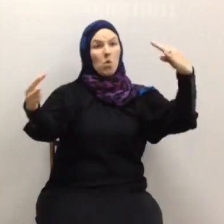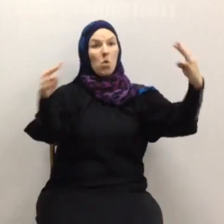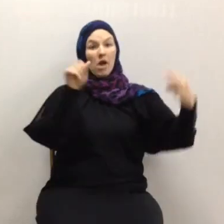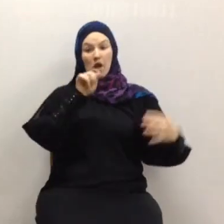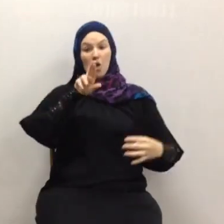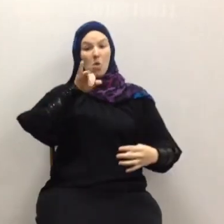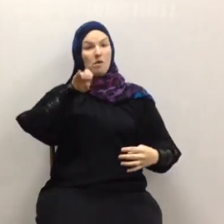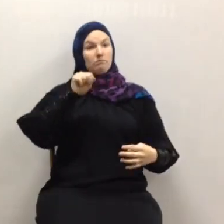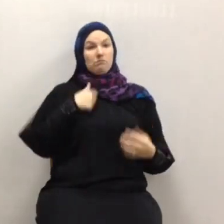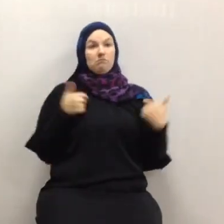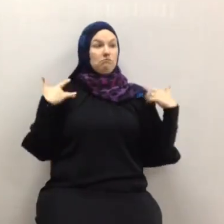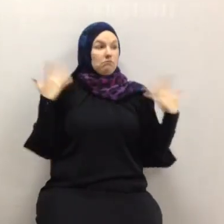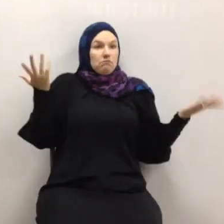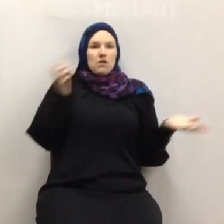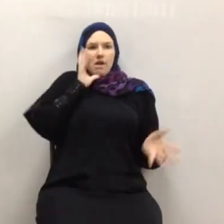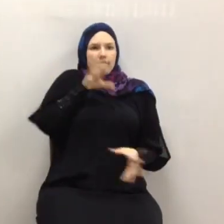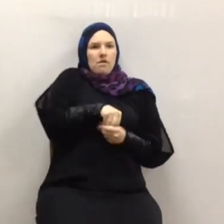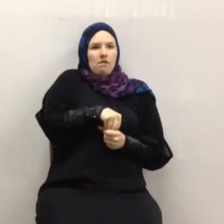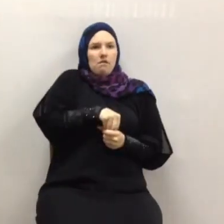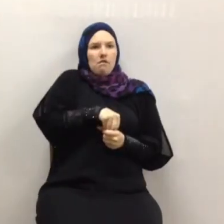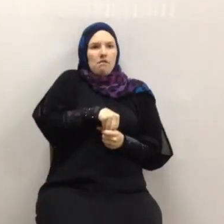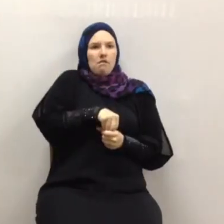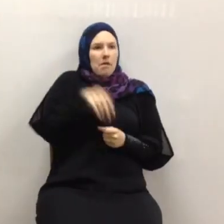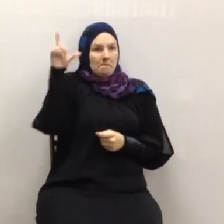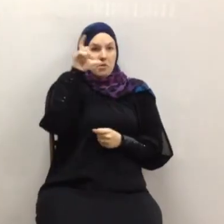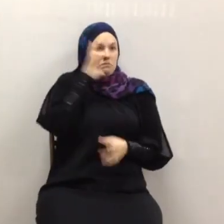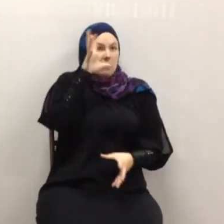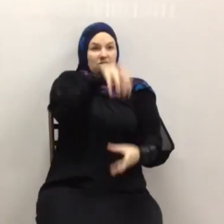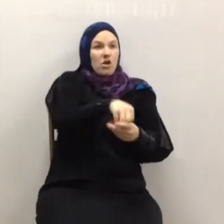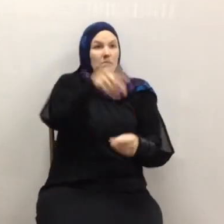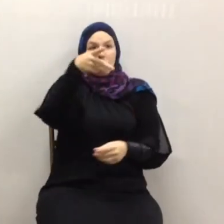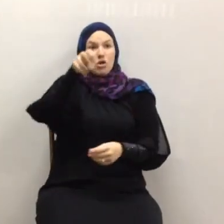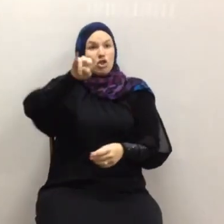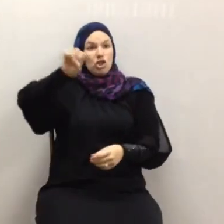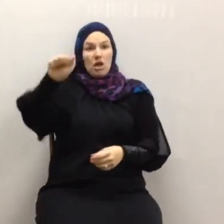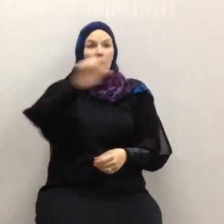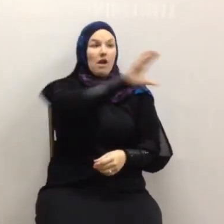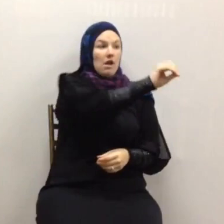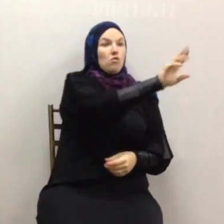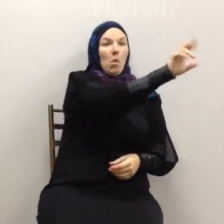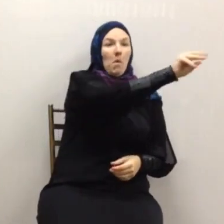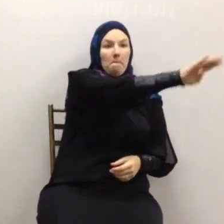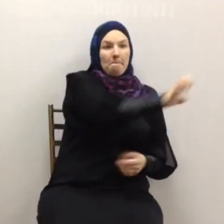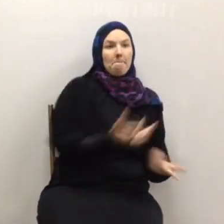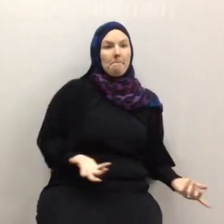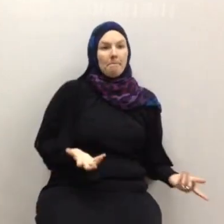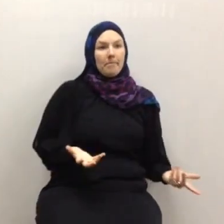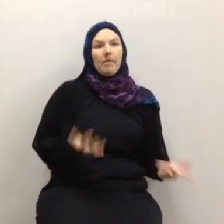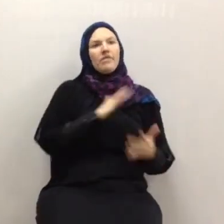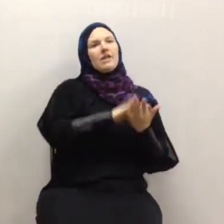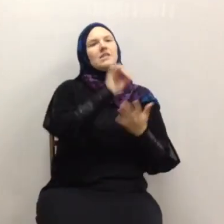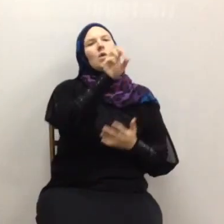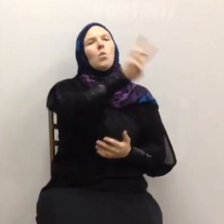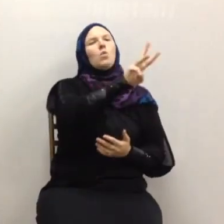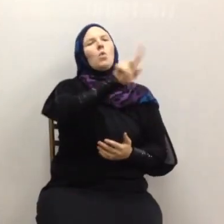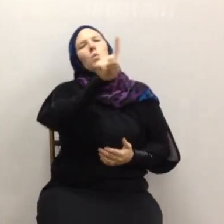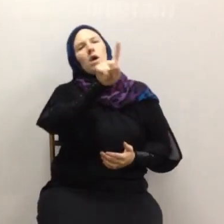The Muslims were not involved in that war. It is like World War I, World War II. Millions of